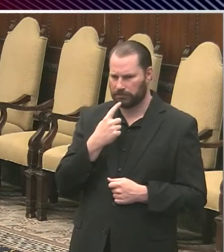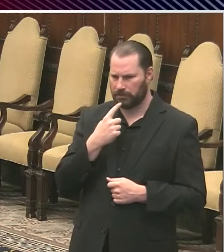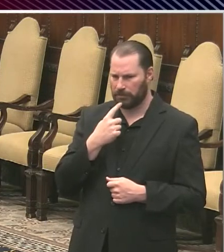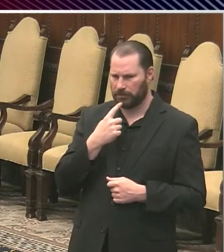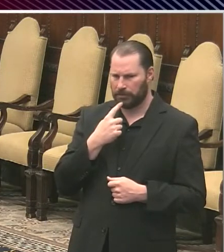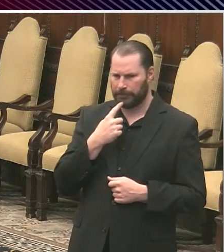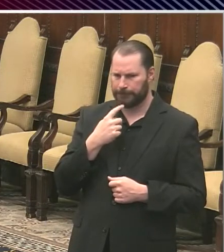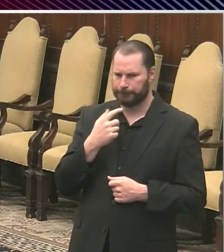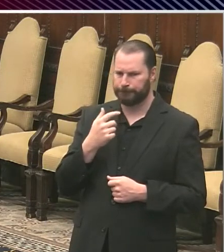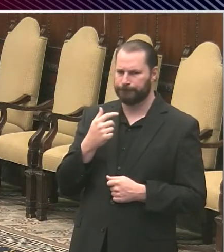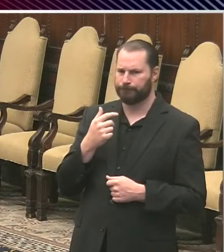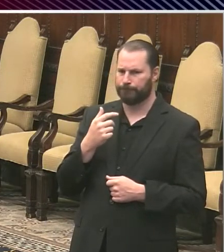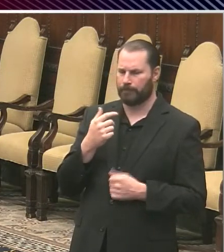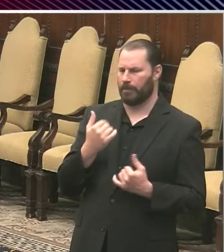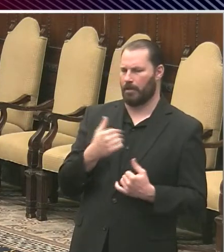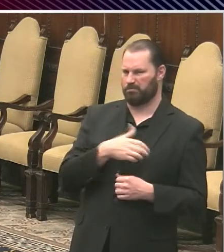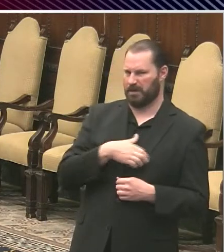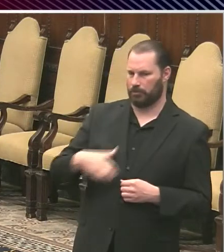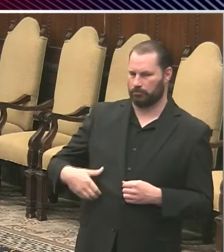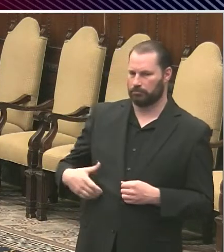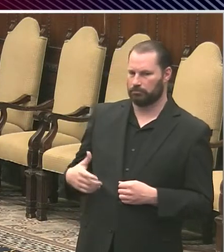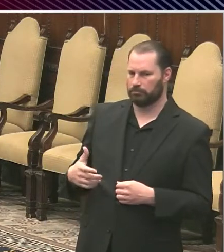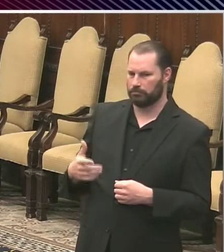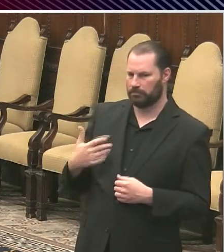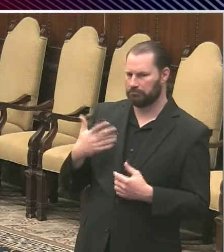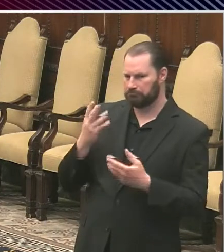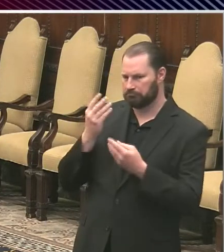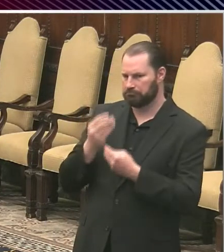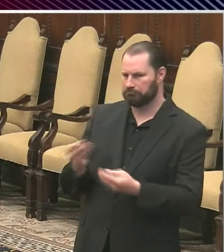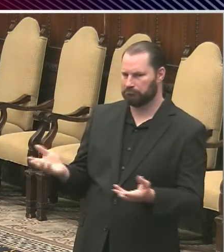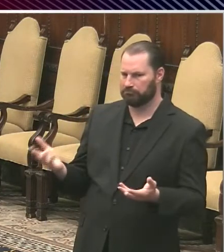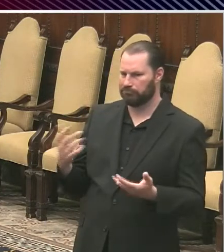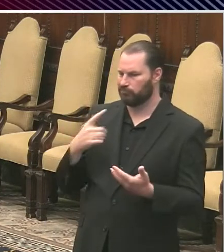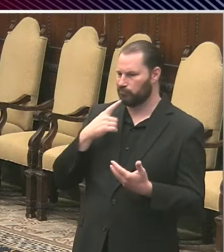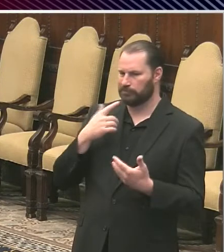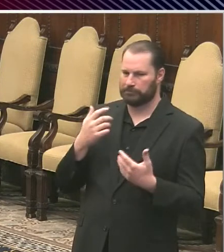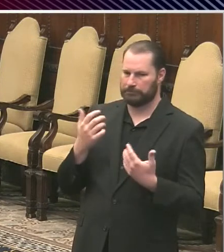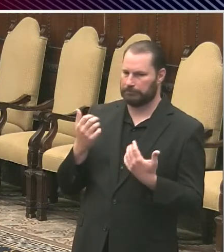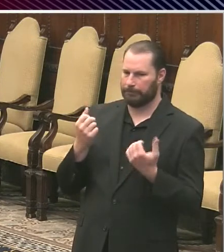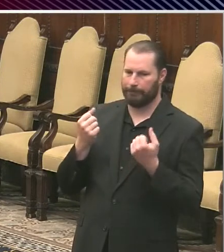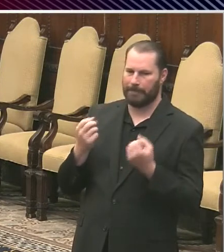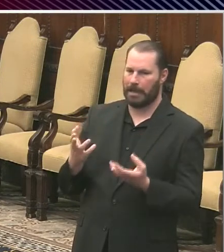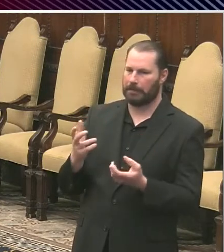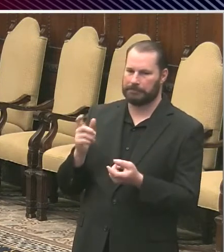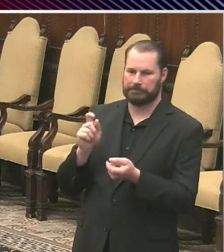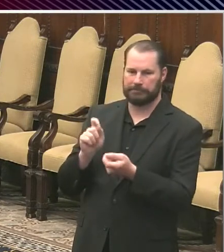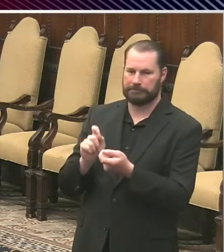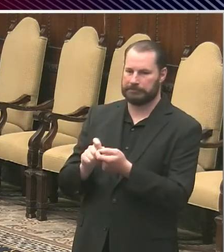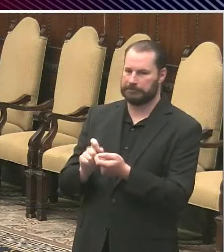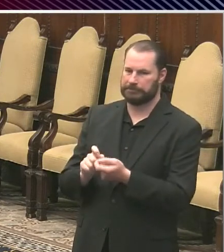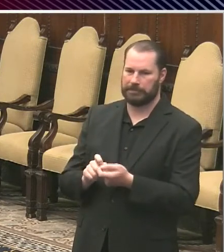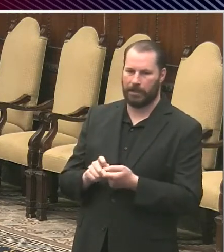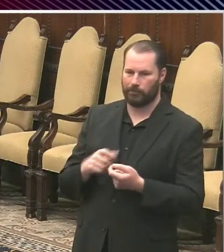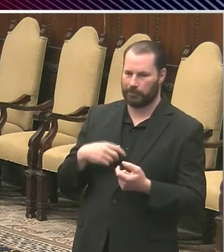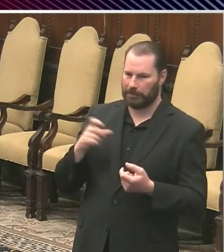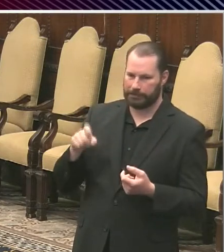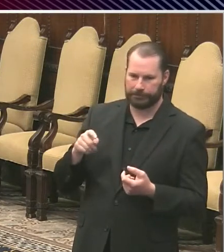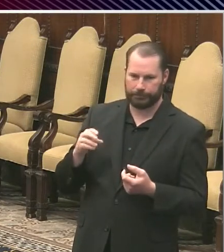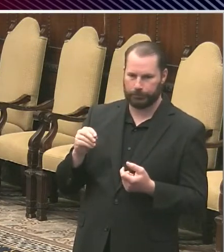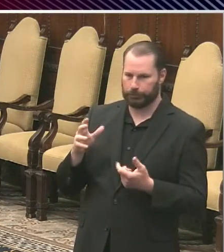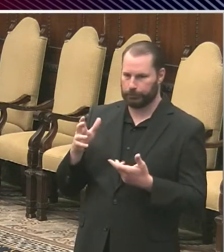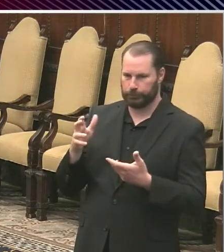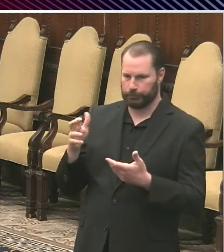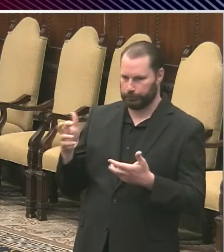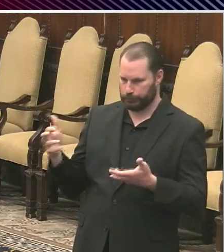utilities, the whole gamut. But the details of it is being administered by Goldman Sachs. So we'll get back to you hopefully next